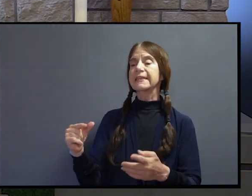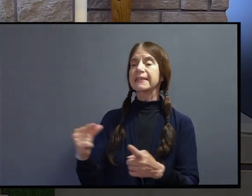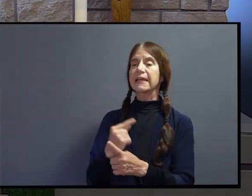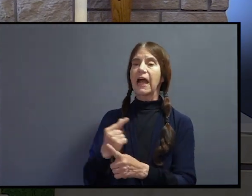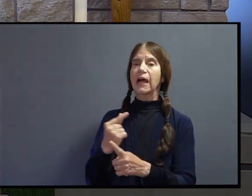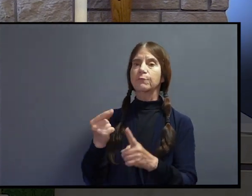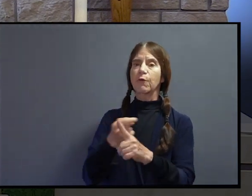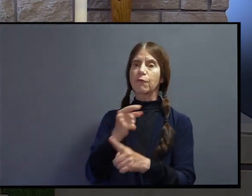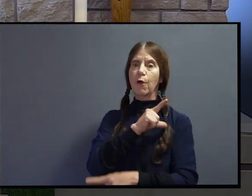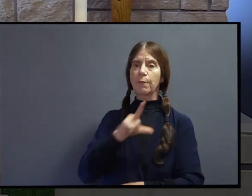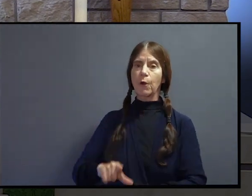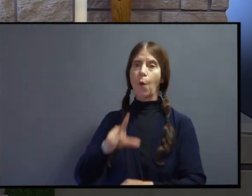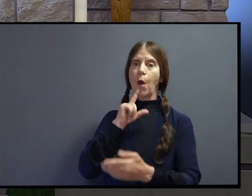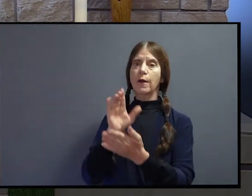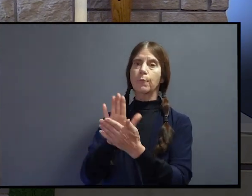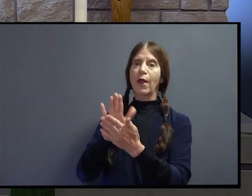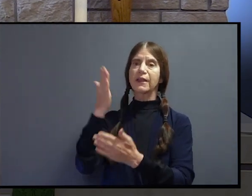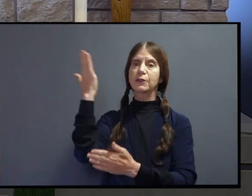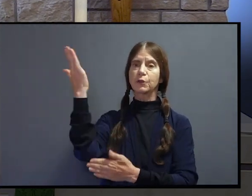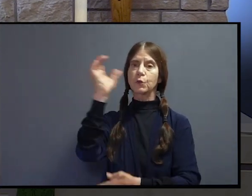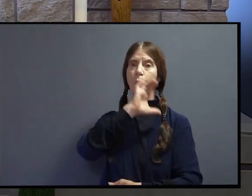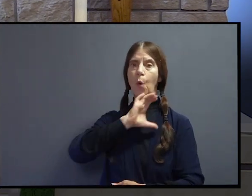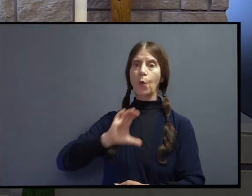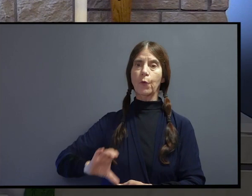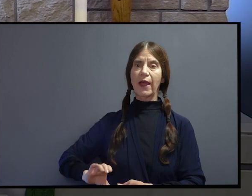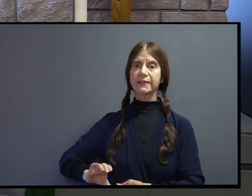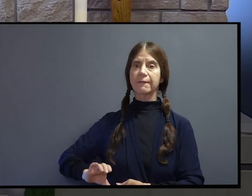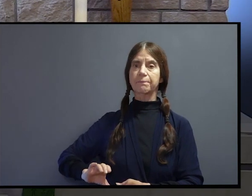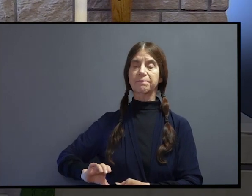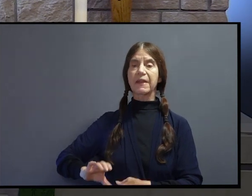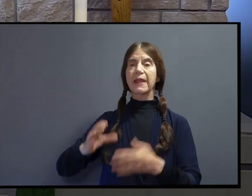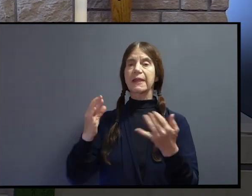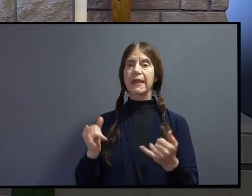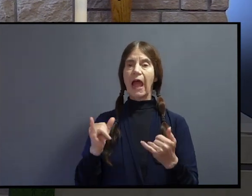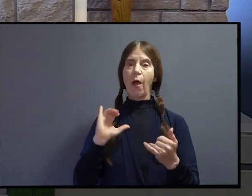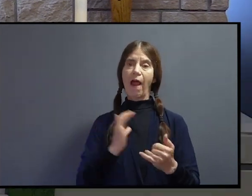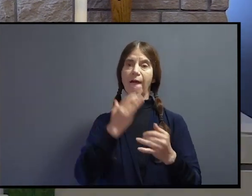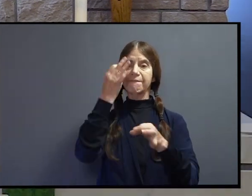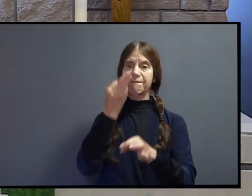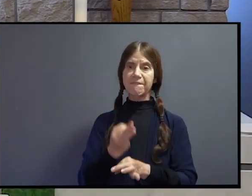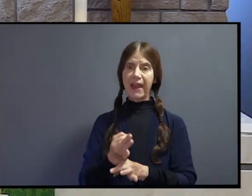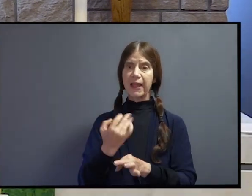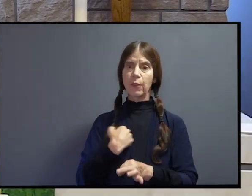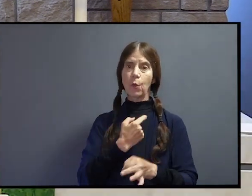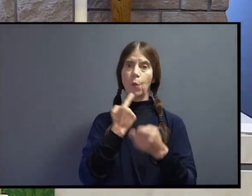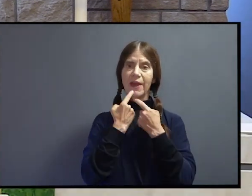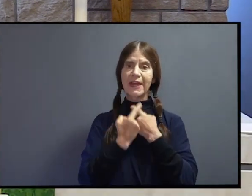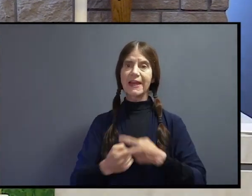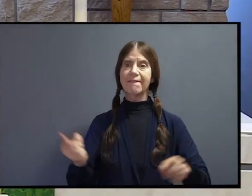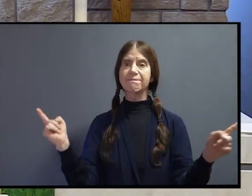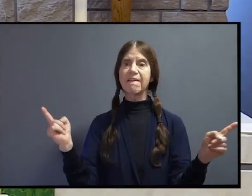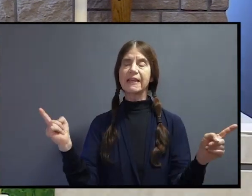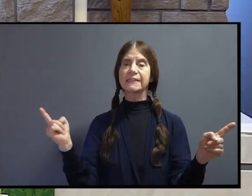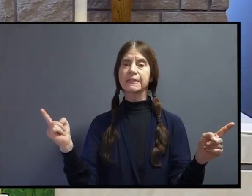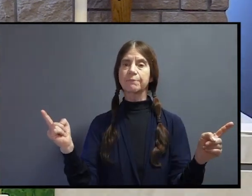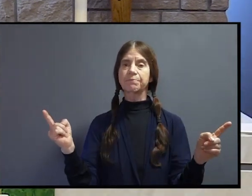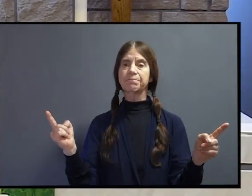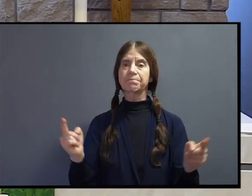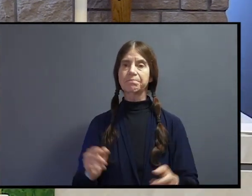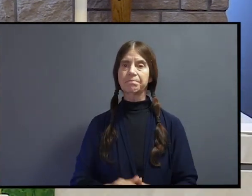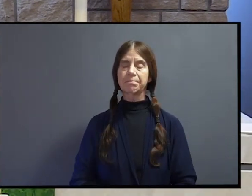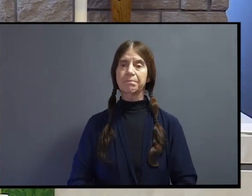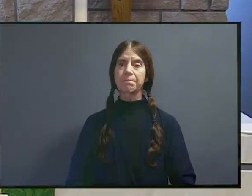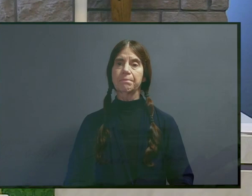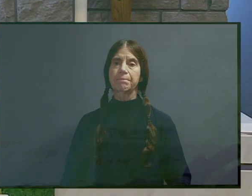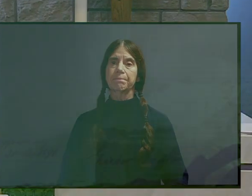This is the gospel of the Lord. Praise to you, O Christ. We confess our Christian faith in the words of